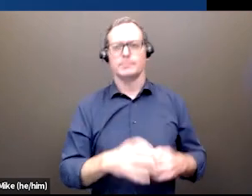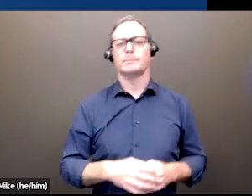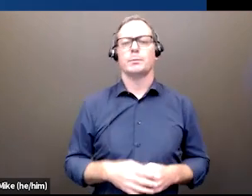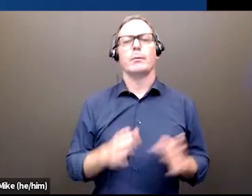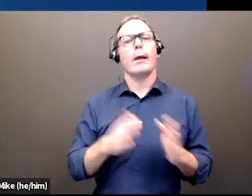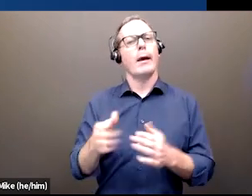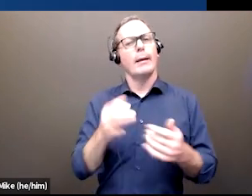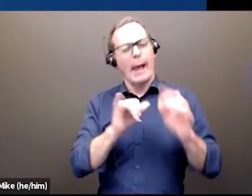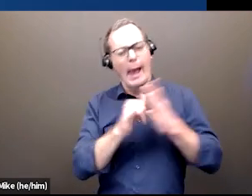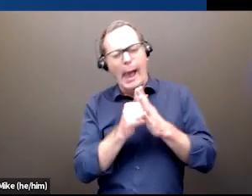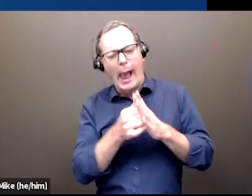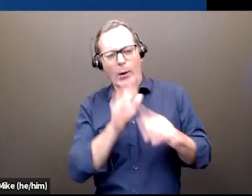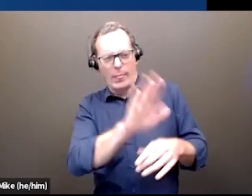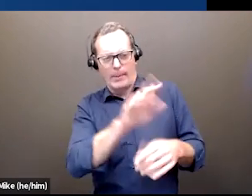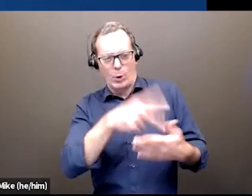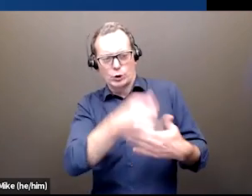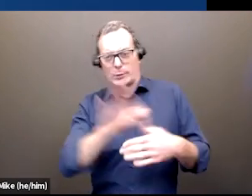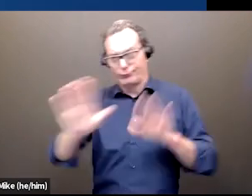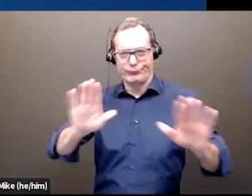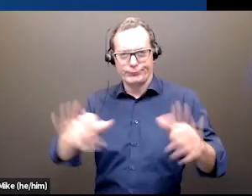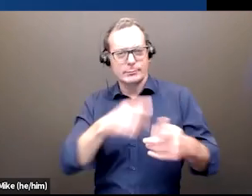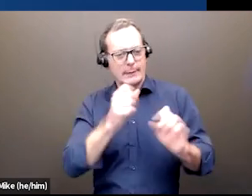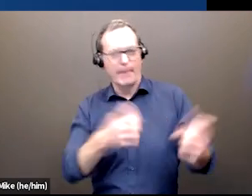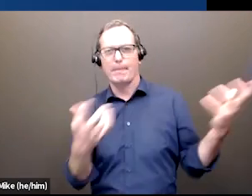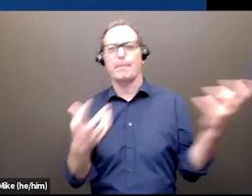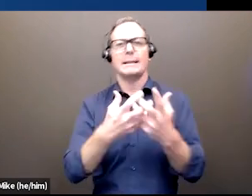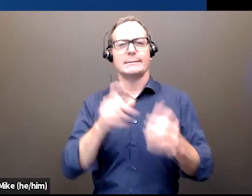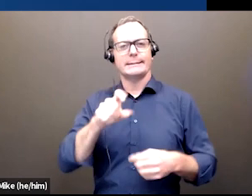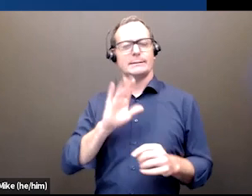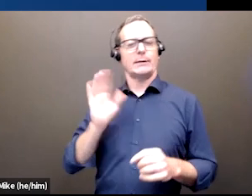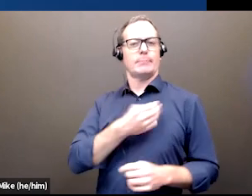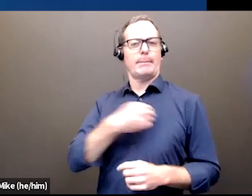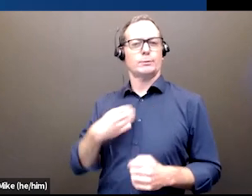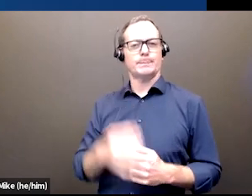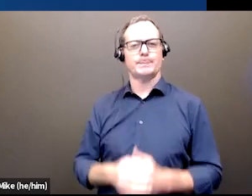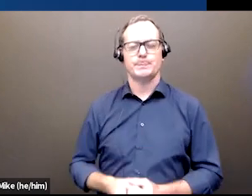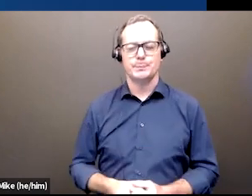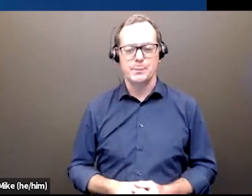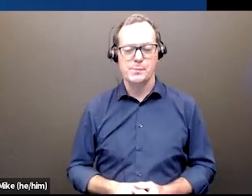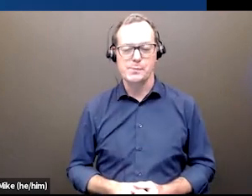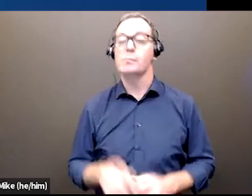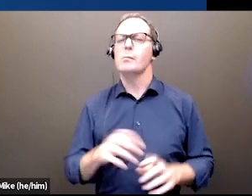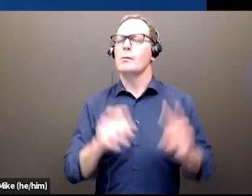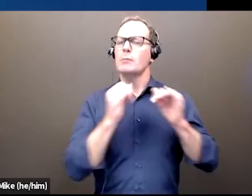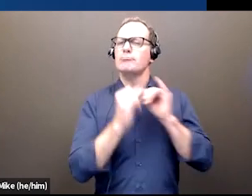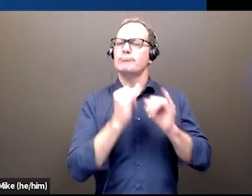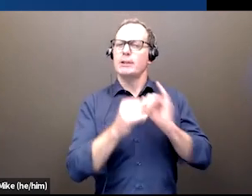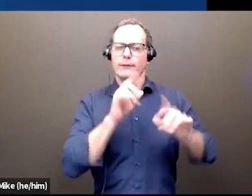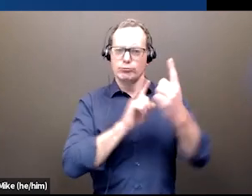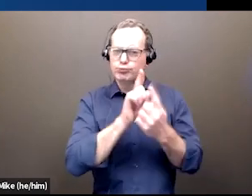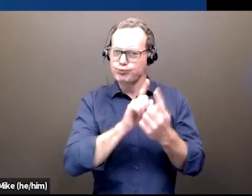of members. The evaluation team reviewed data from past members' interviews and developed a